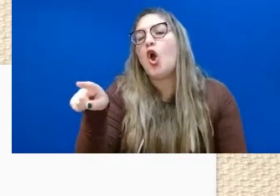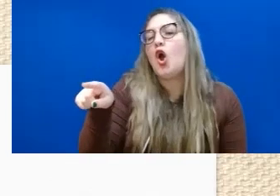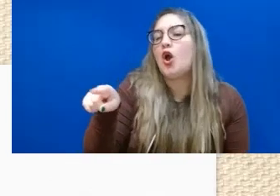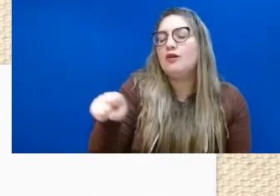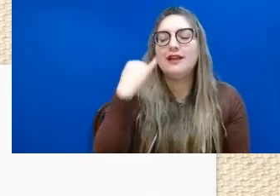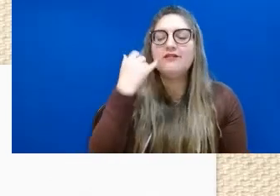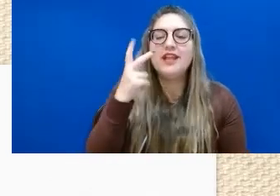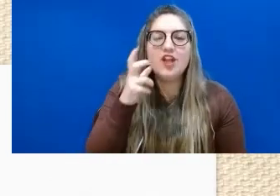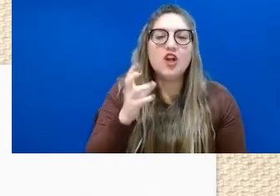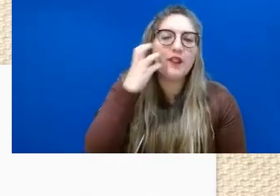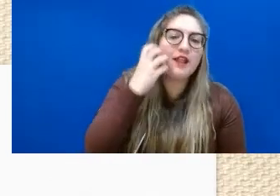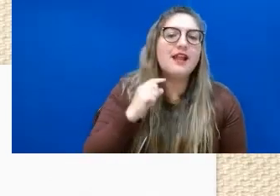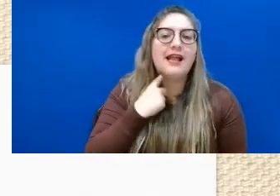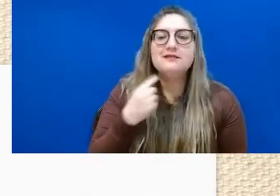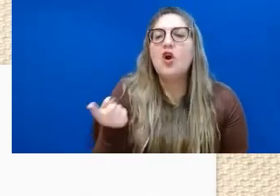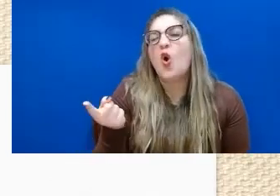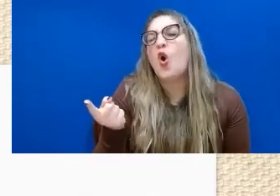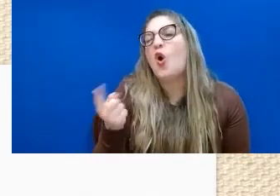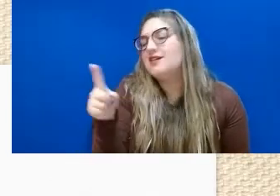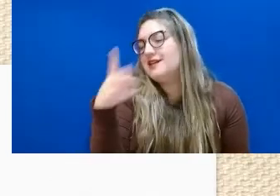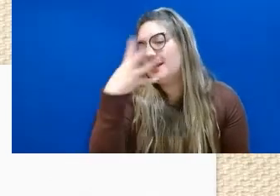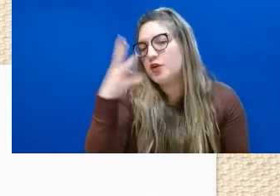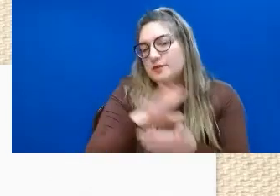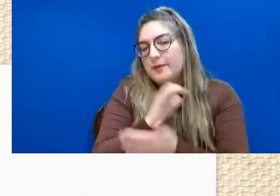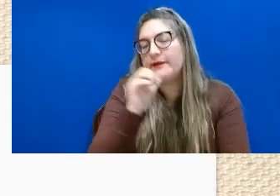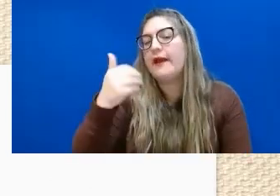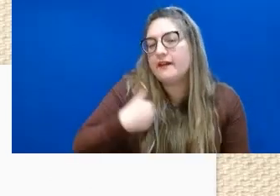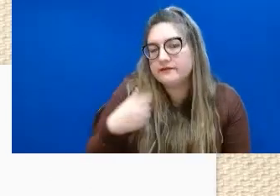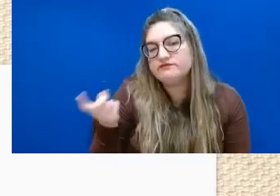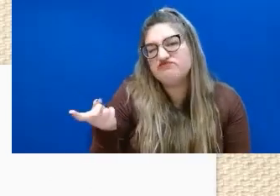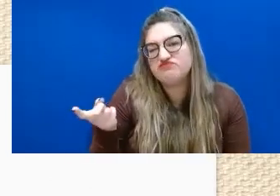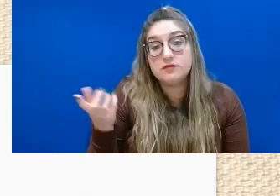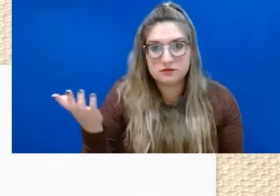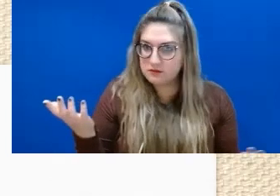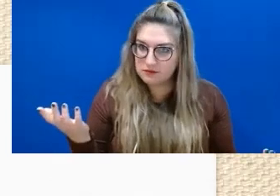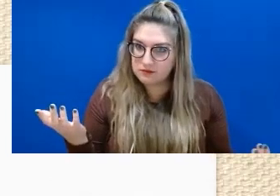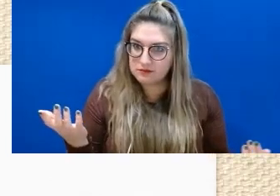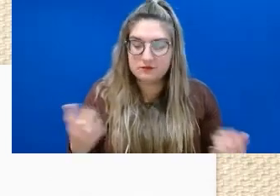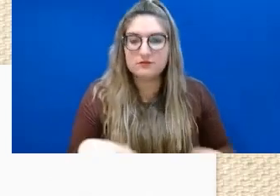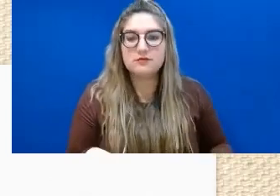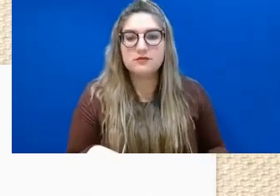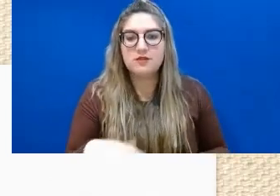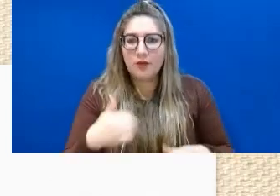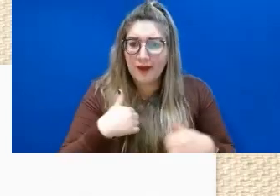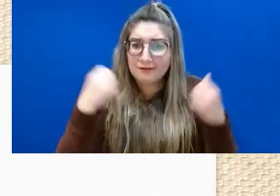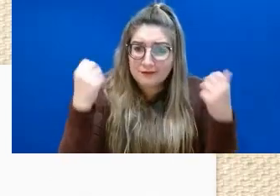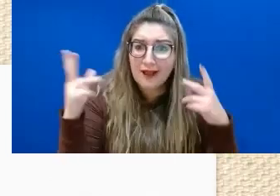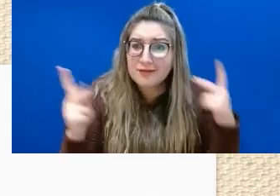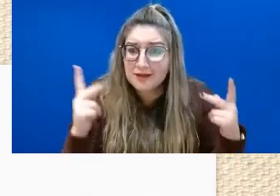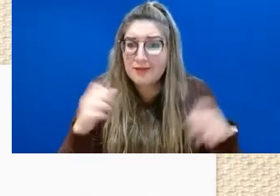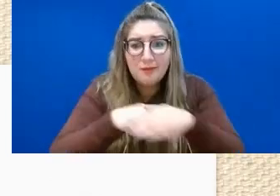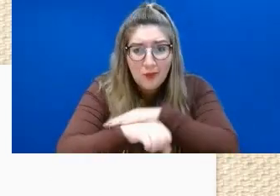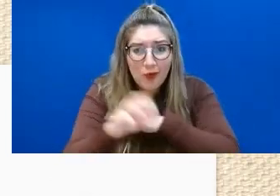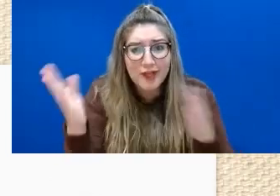must be undocumented. He must be that one. Okay. We do have a lot of students who were born here. Somehow they moved